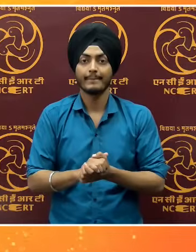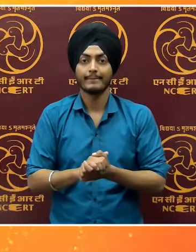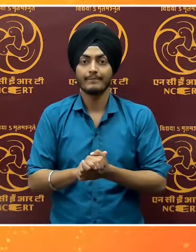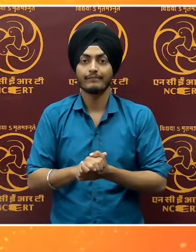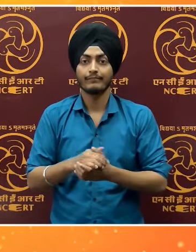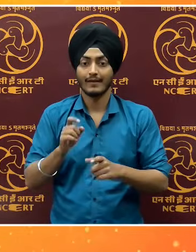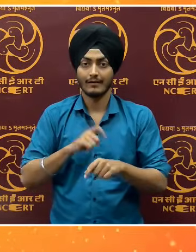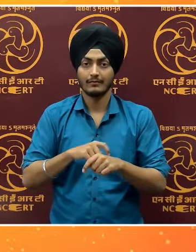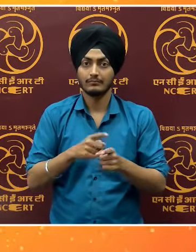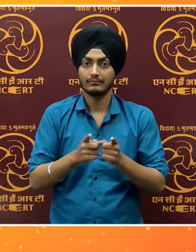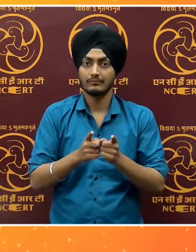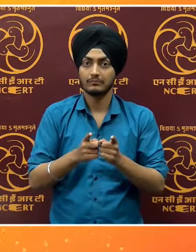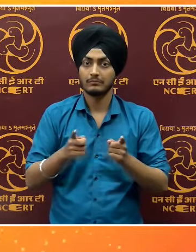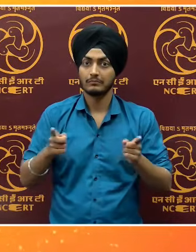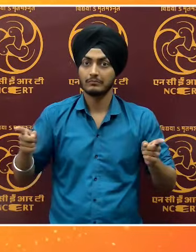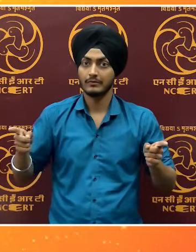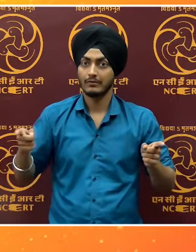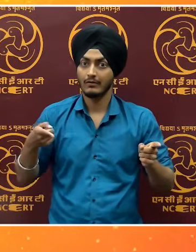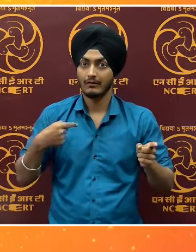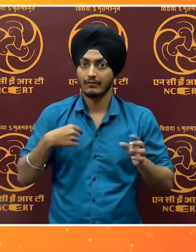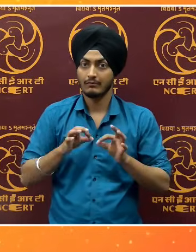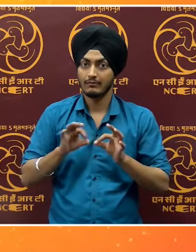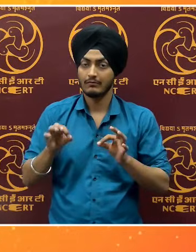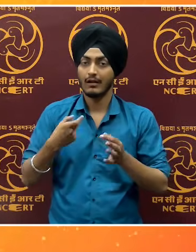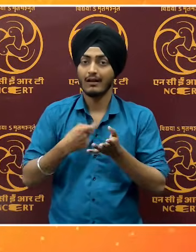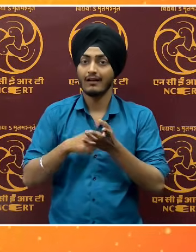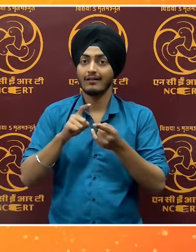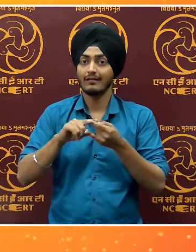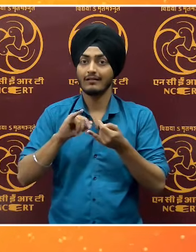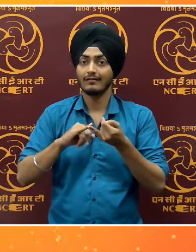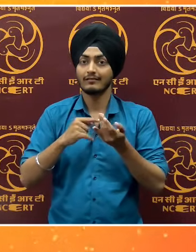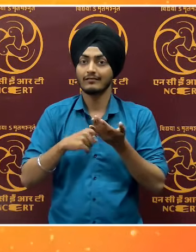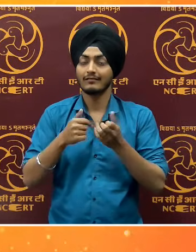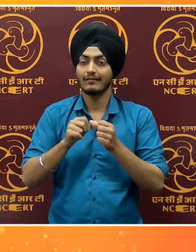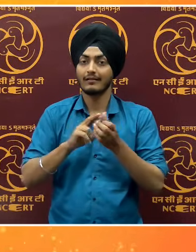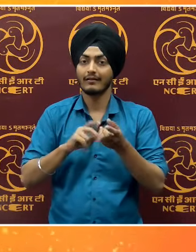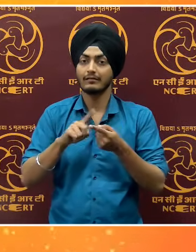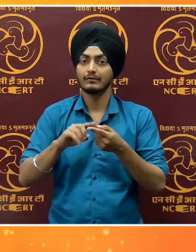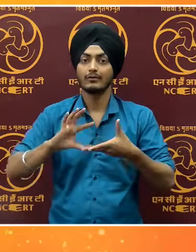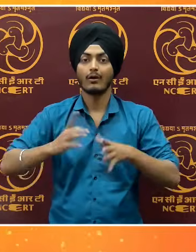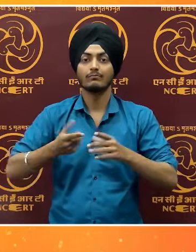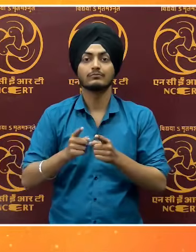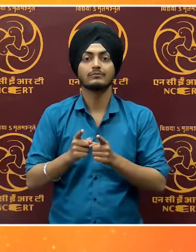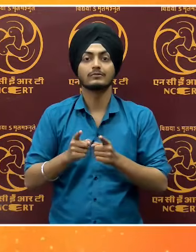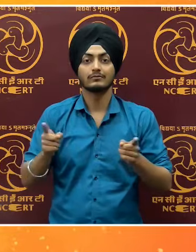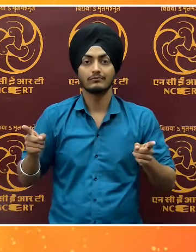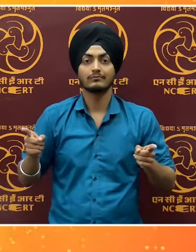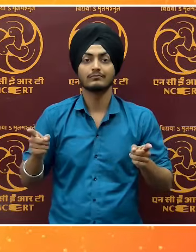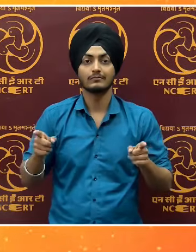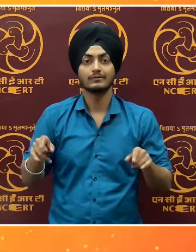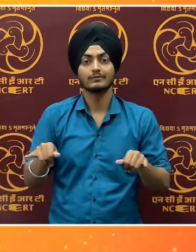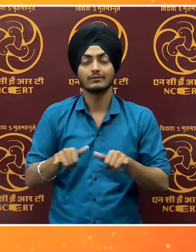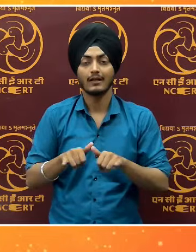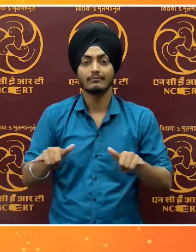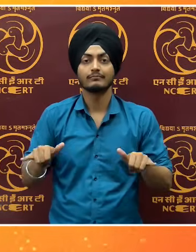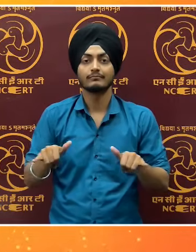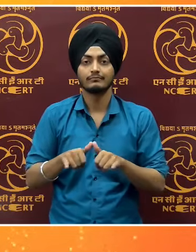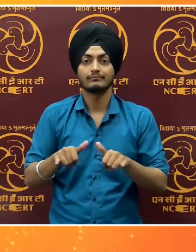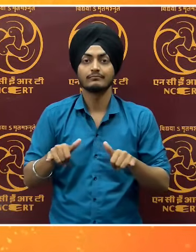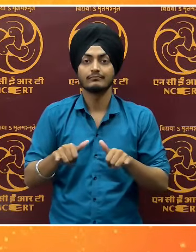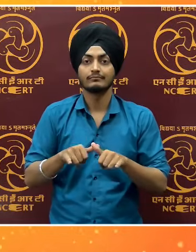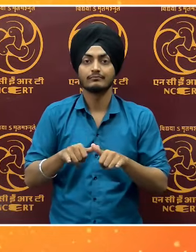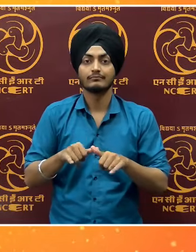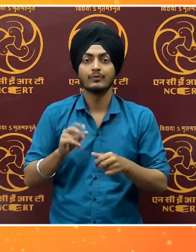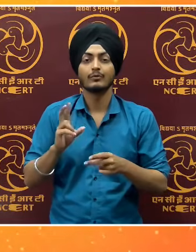increases, resistance also increases. So length is one of the factors that affect the resistance. Then